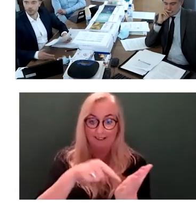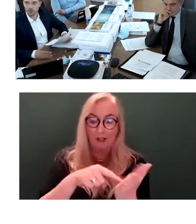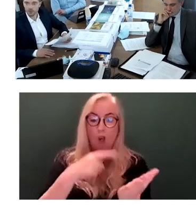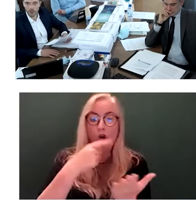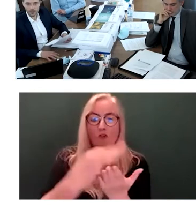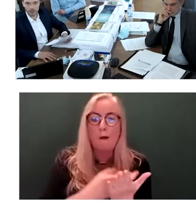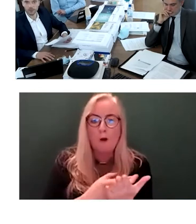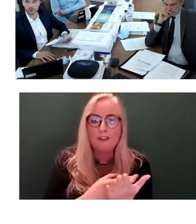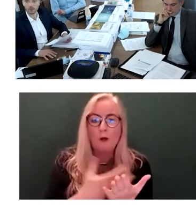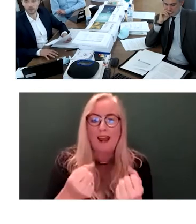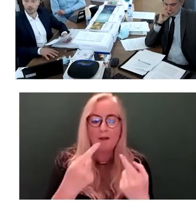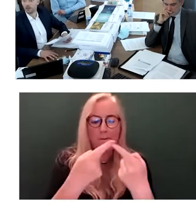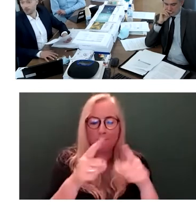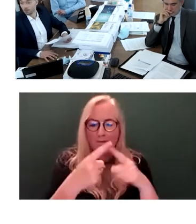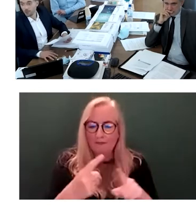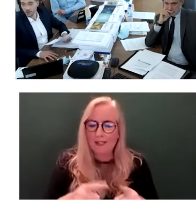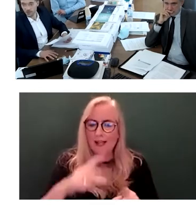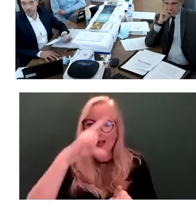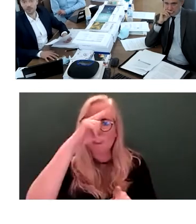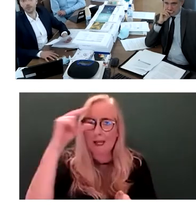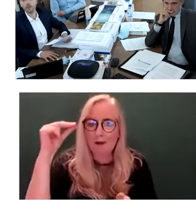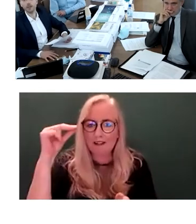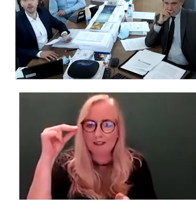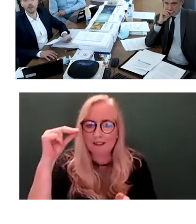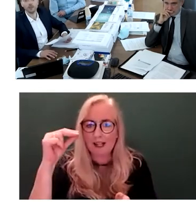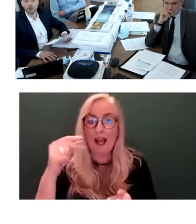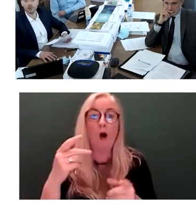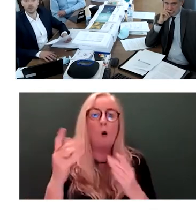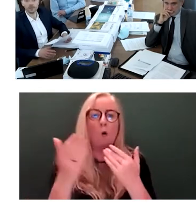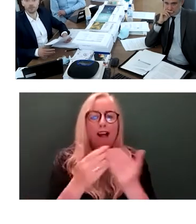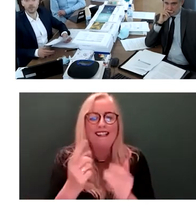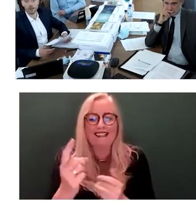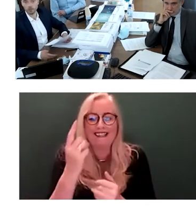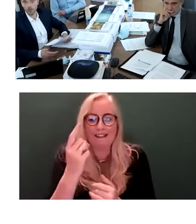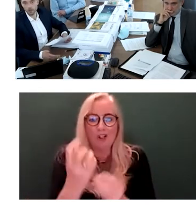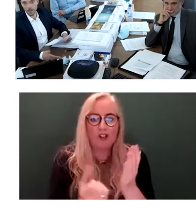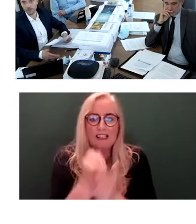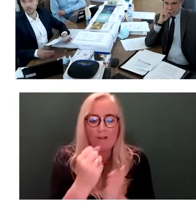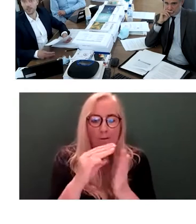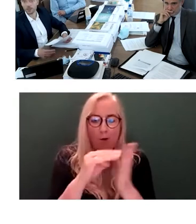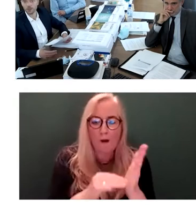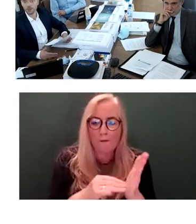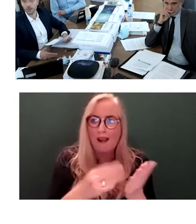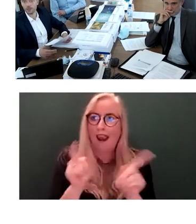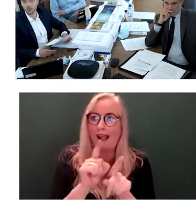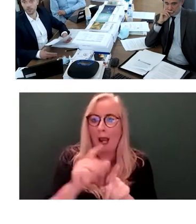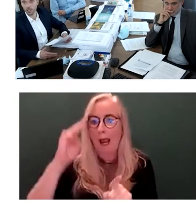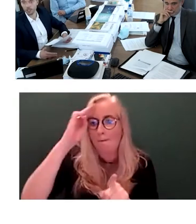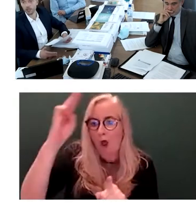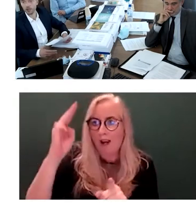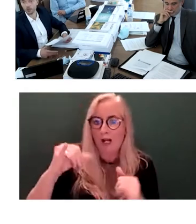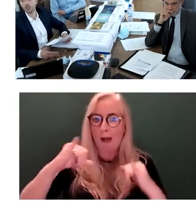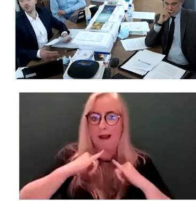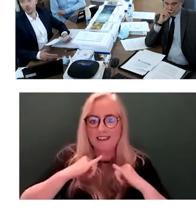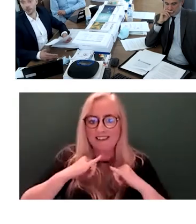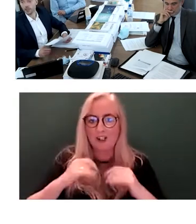refer to multiple examples of proven successful programs that build employer capacity to train for a